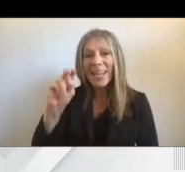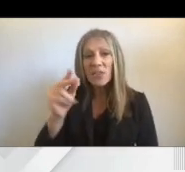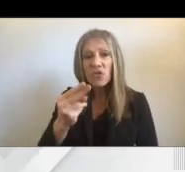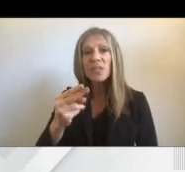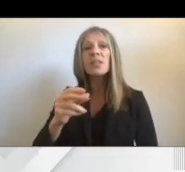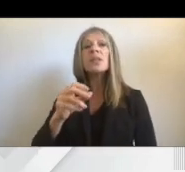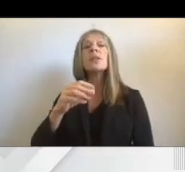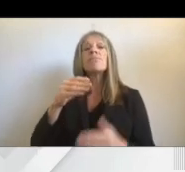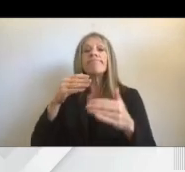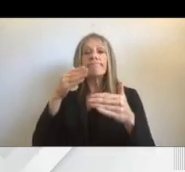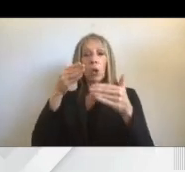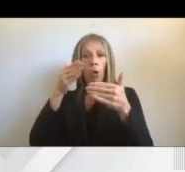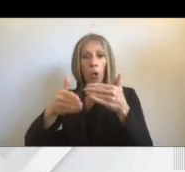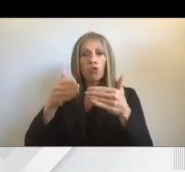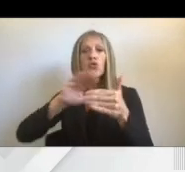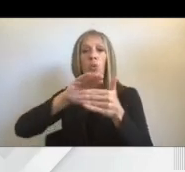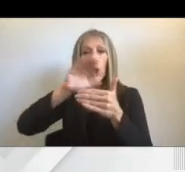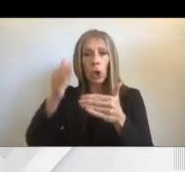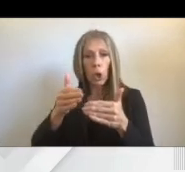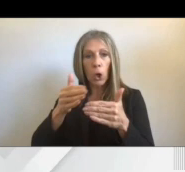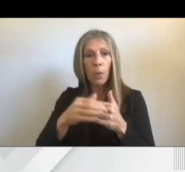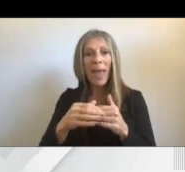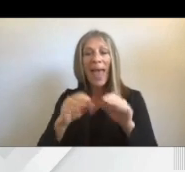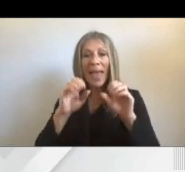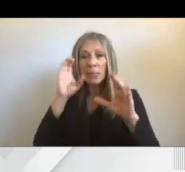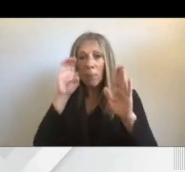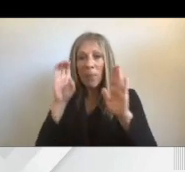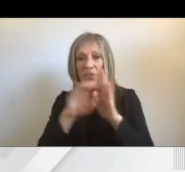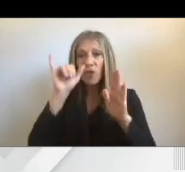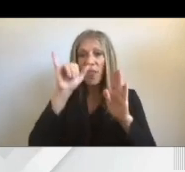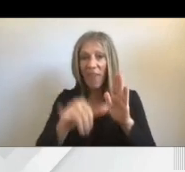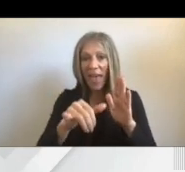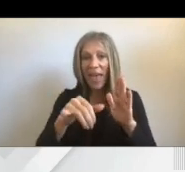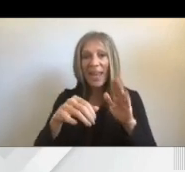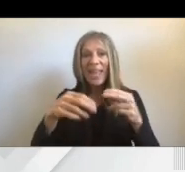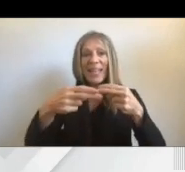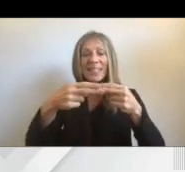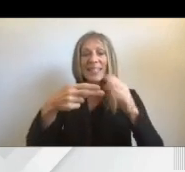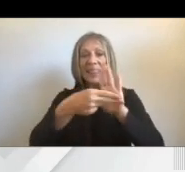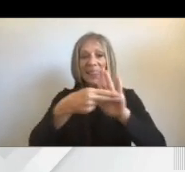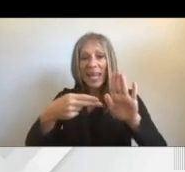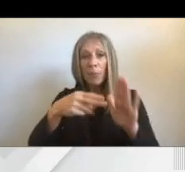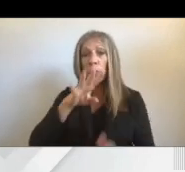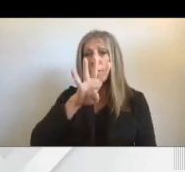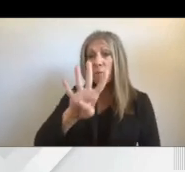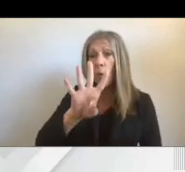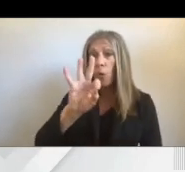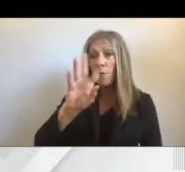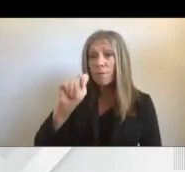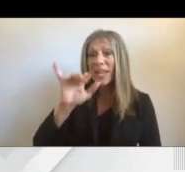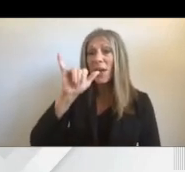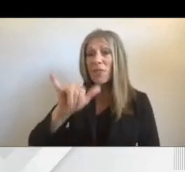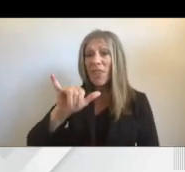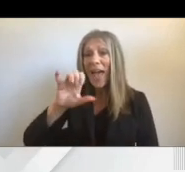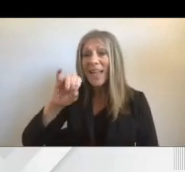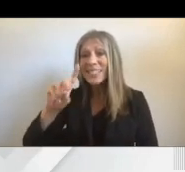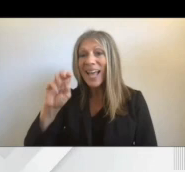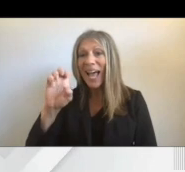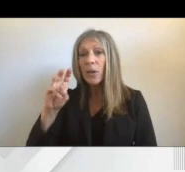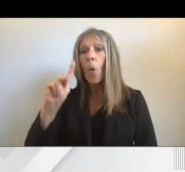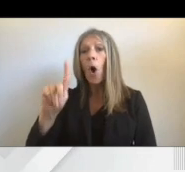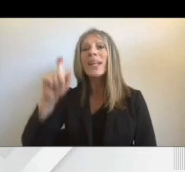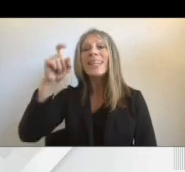curb. As pictured in this diagram, you can see it's labeled at least 4 feet of that sidewalk needs to be